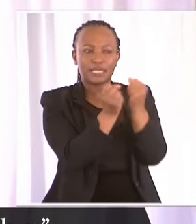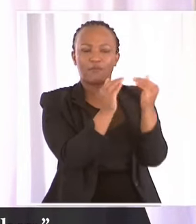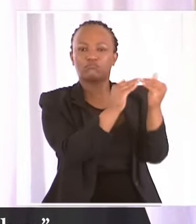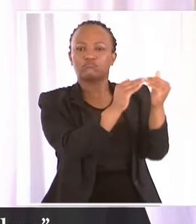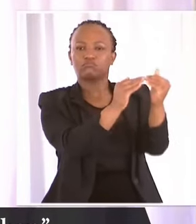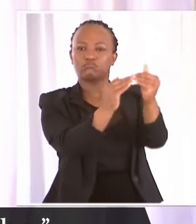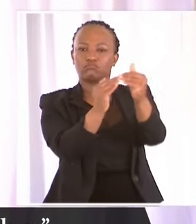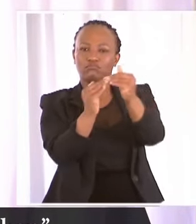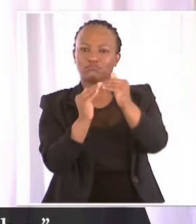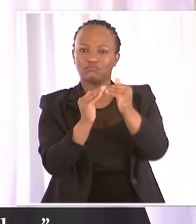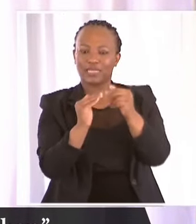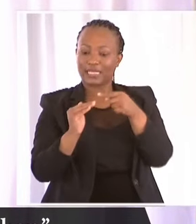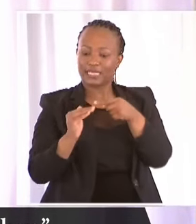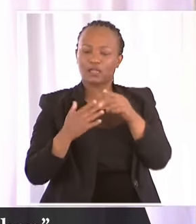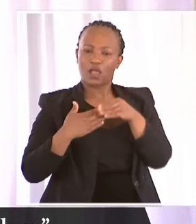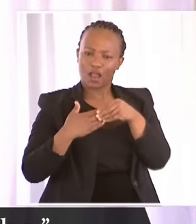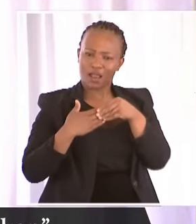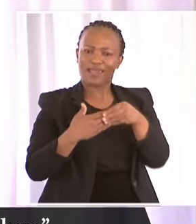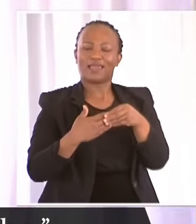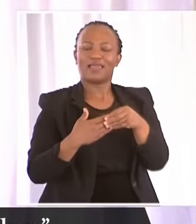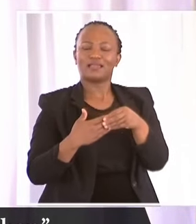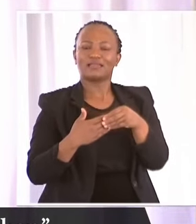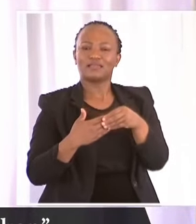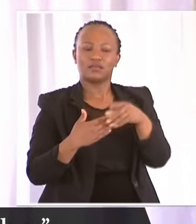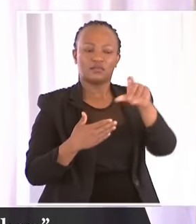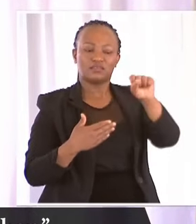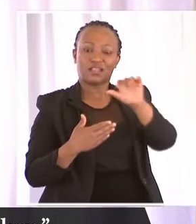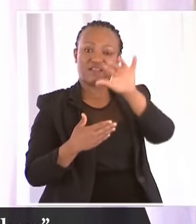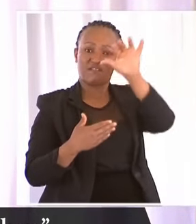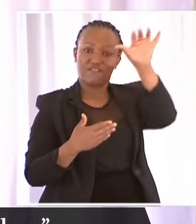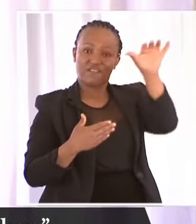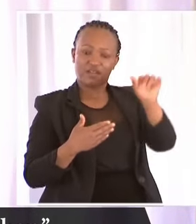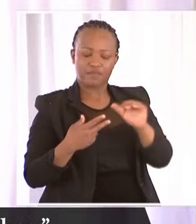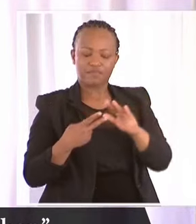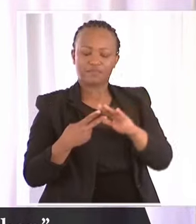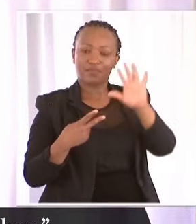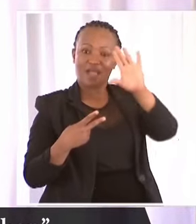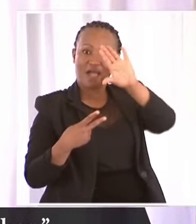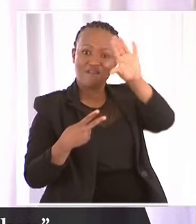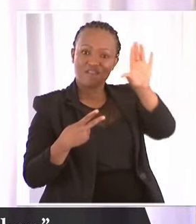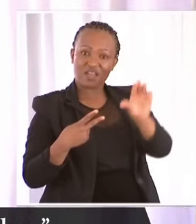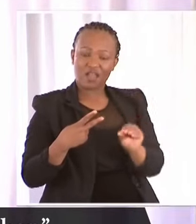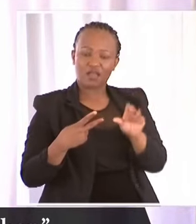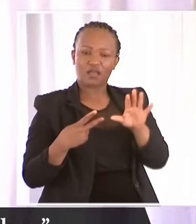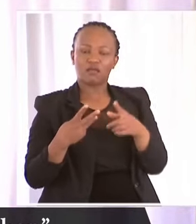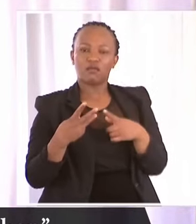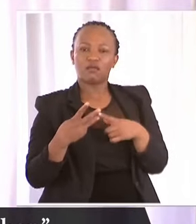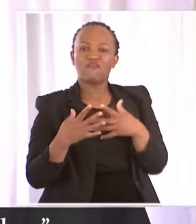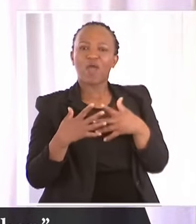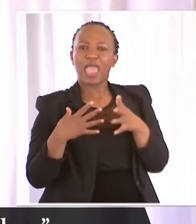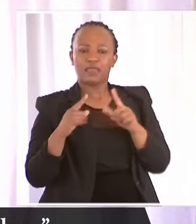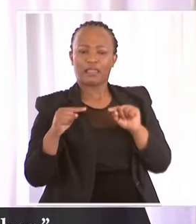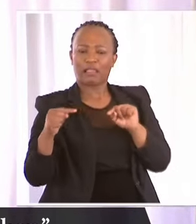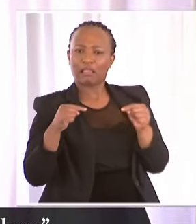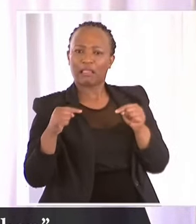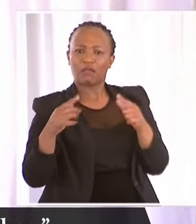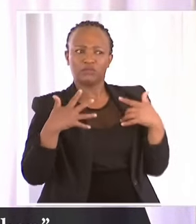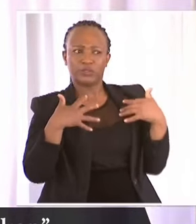of South Africa, Africa, and a peaceful resolution of conflicts.